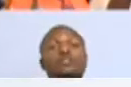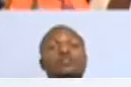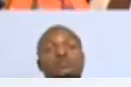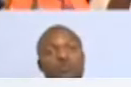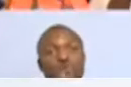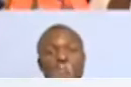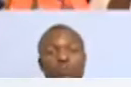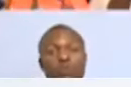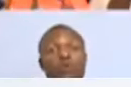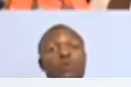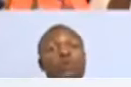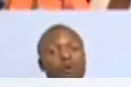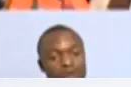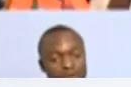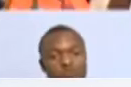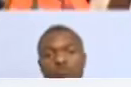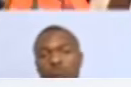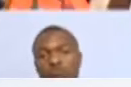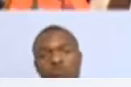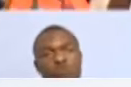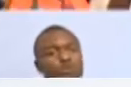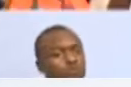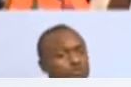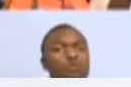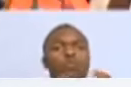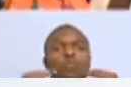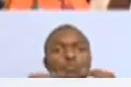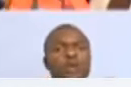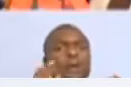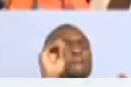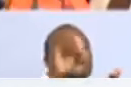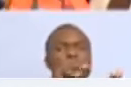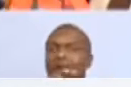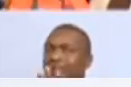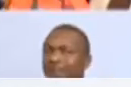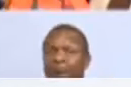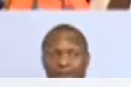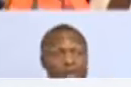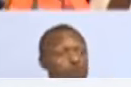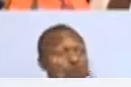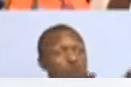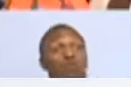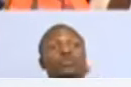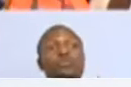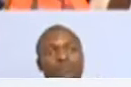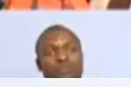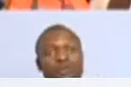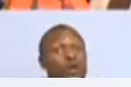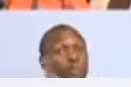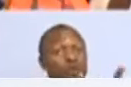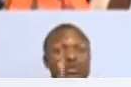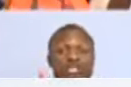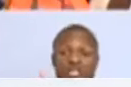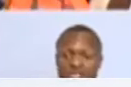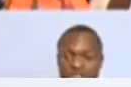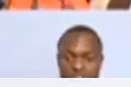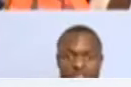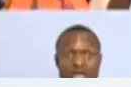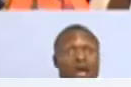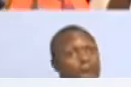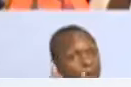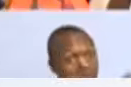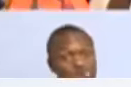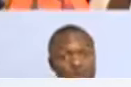Don't go into social media, allege. Go to the police. Go to the DEC. Go to the